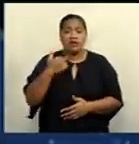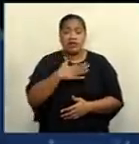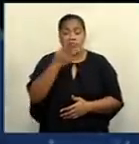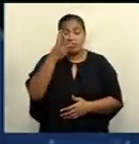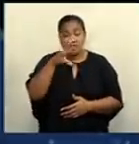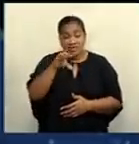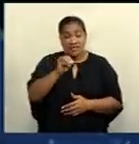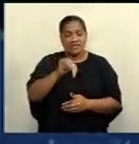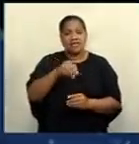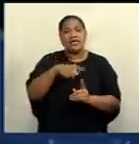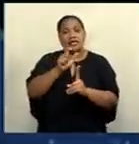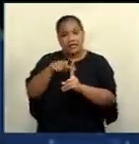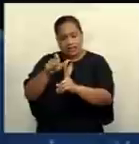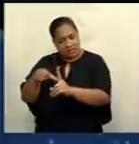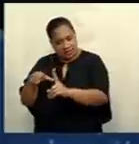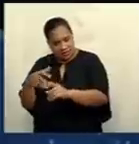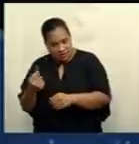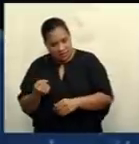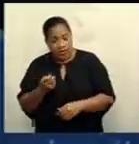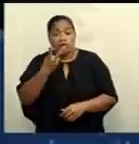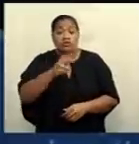19,130 active cases with